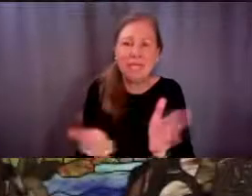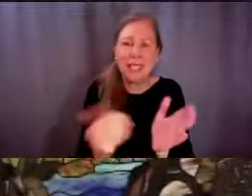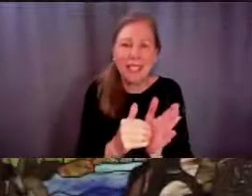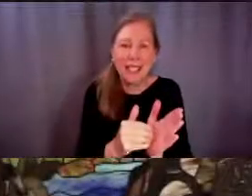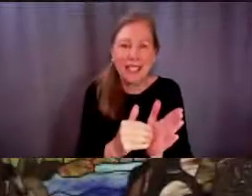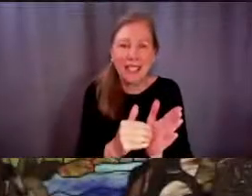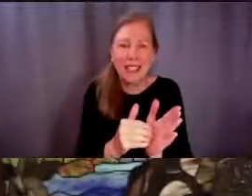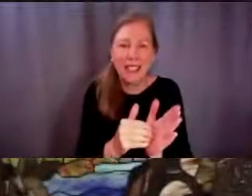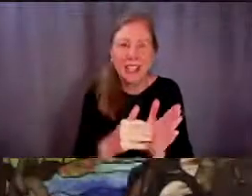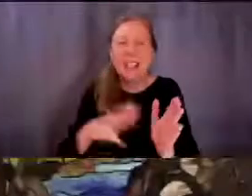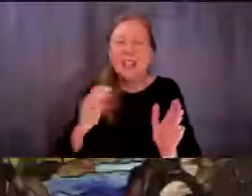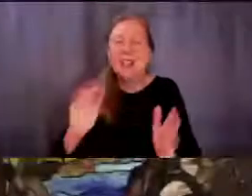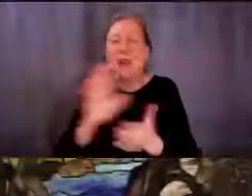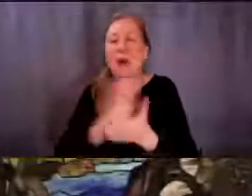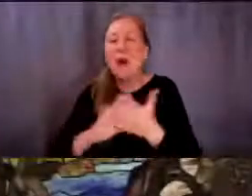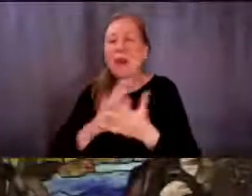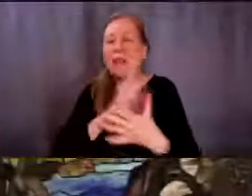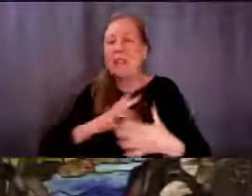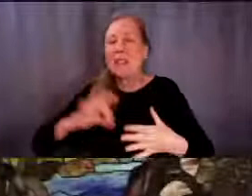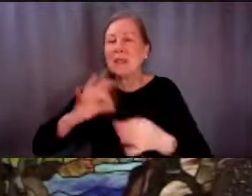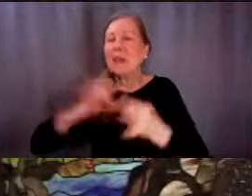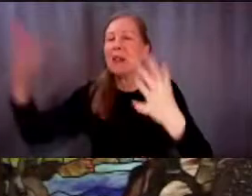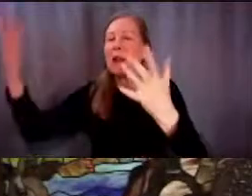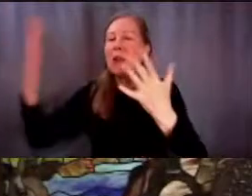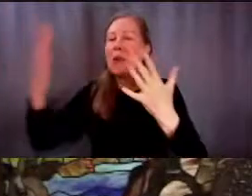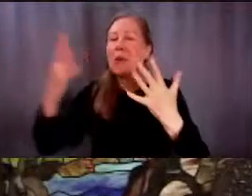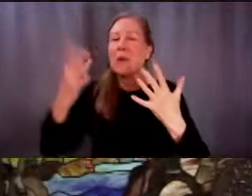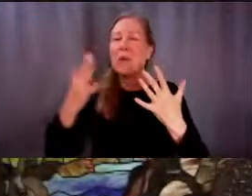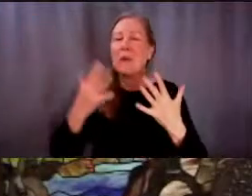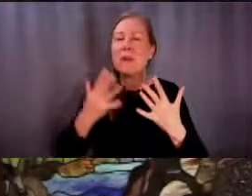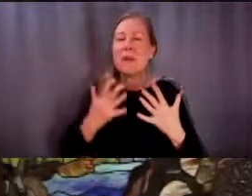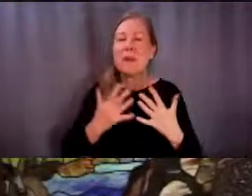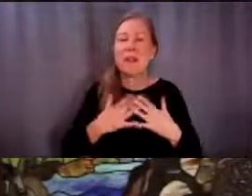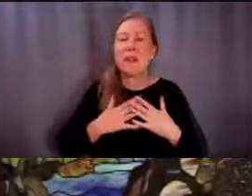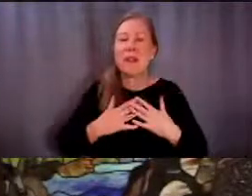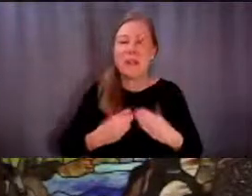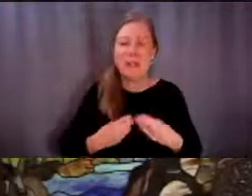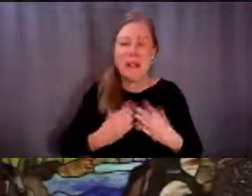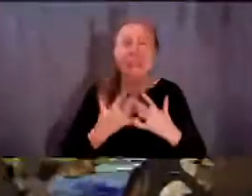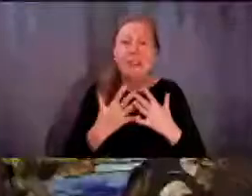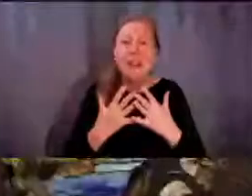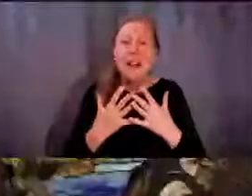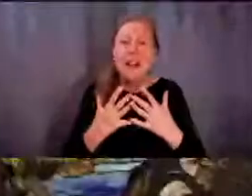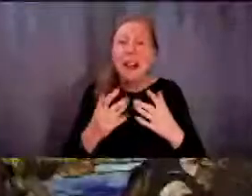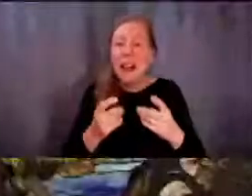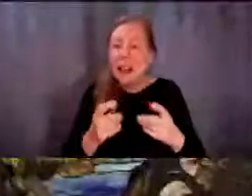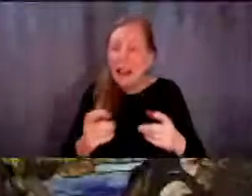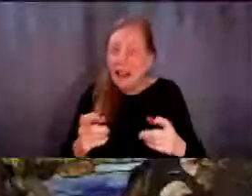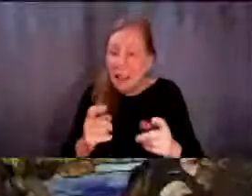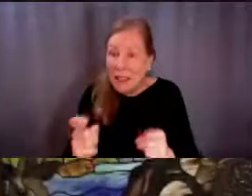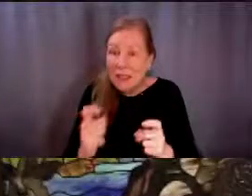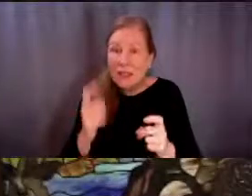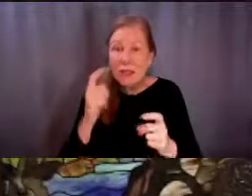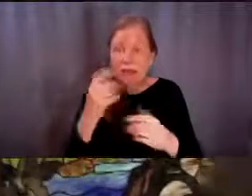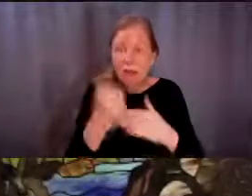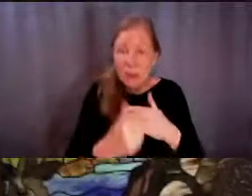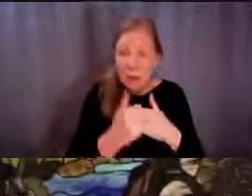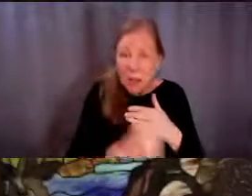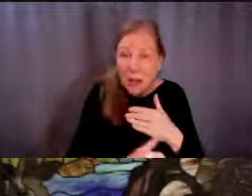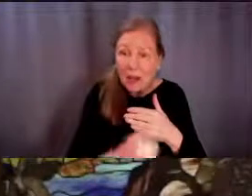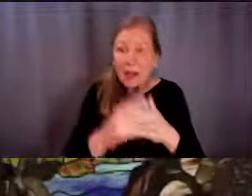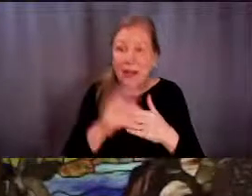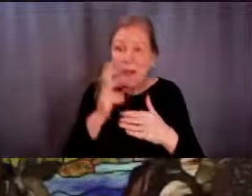Pour out your Holy Spirit on us gathered, and on these gifts of bread and